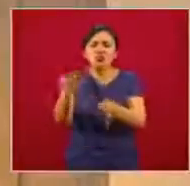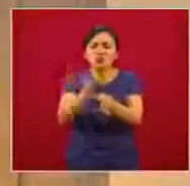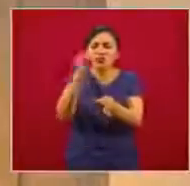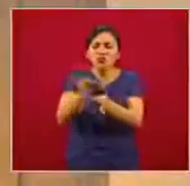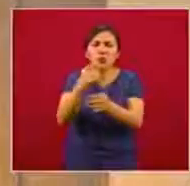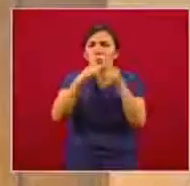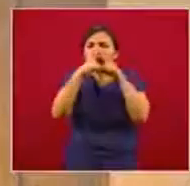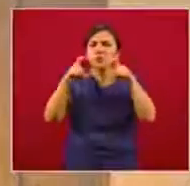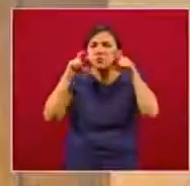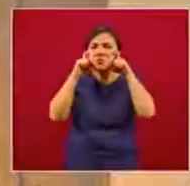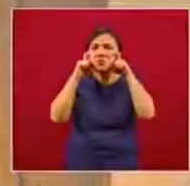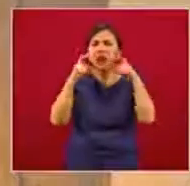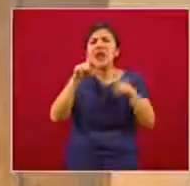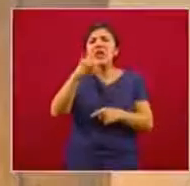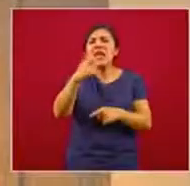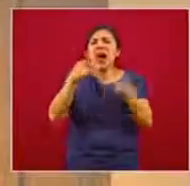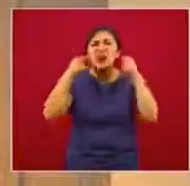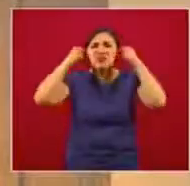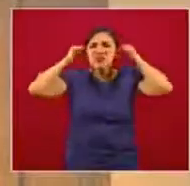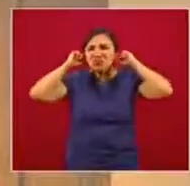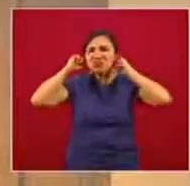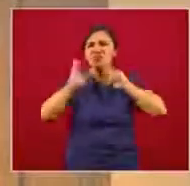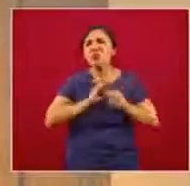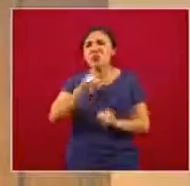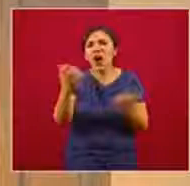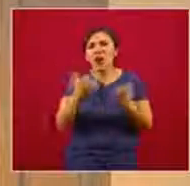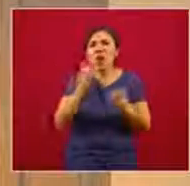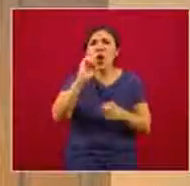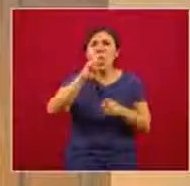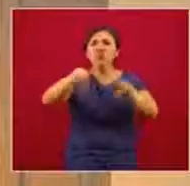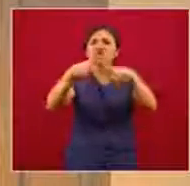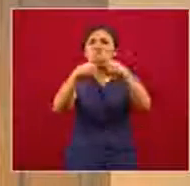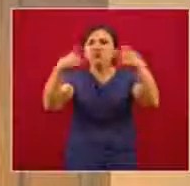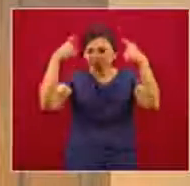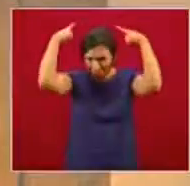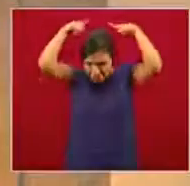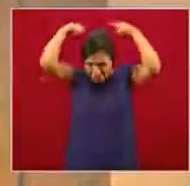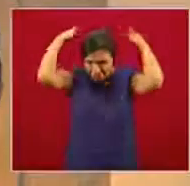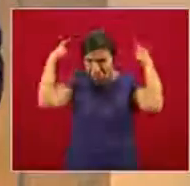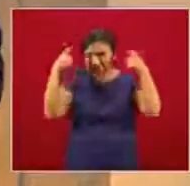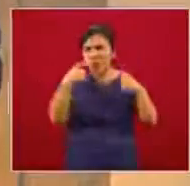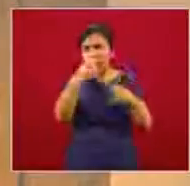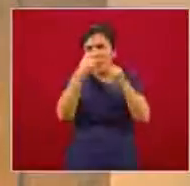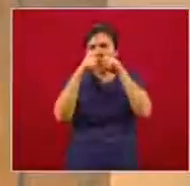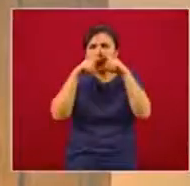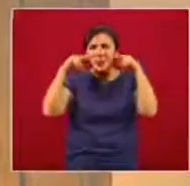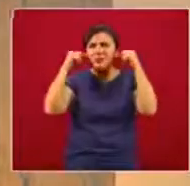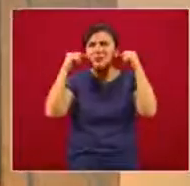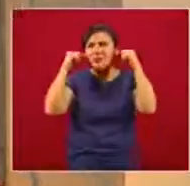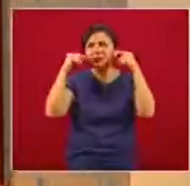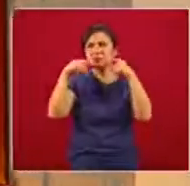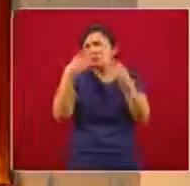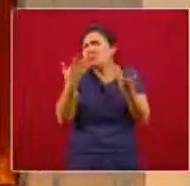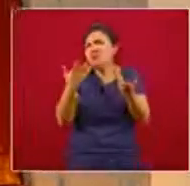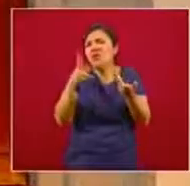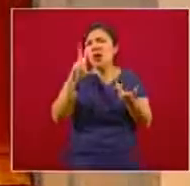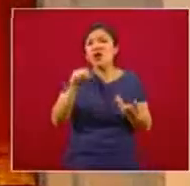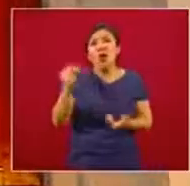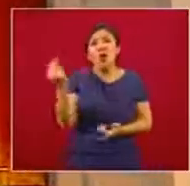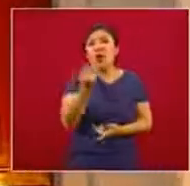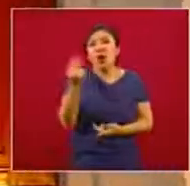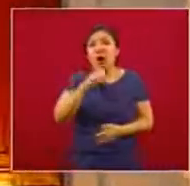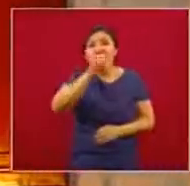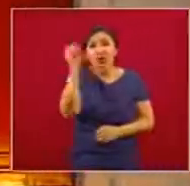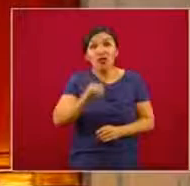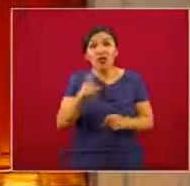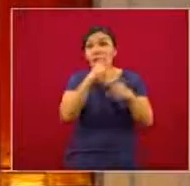con un tissues. pañuelo de We 2 metros. can all manufacture Todo mundo se puede ourselves amarrar a mouth un covering paliacate. with a piece of O sea, no se clothing, trata and